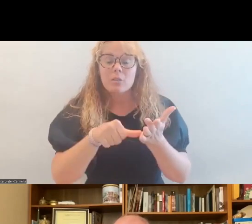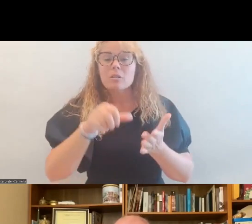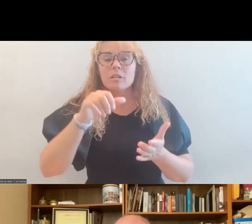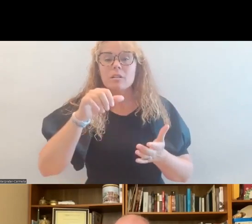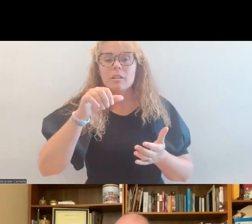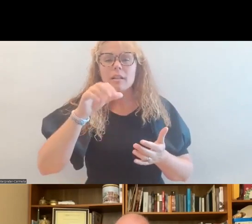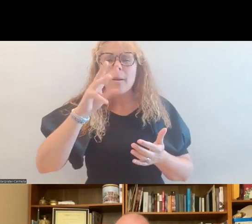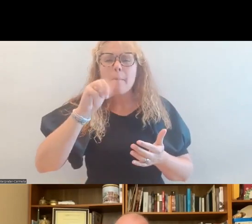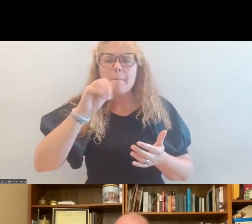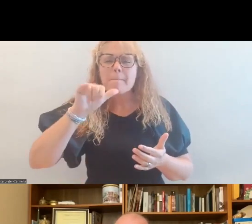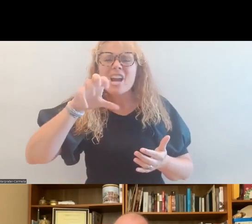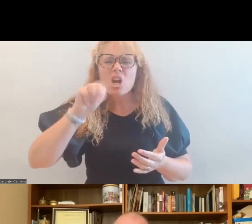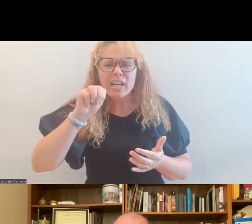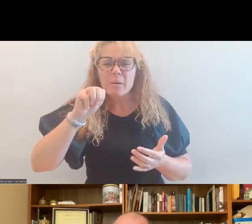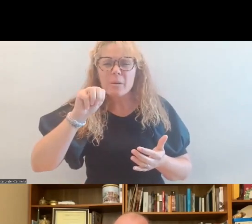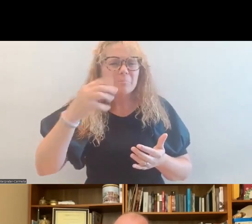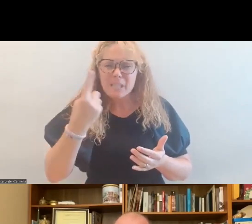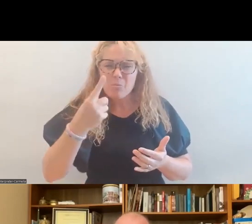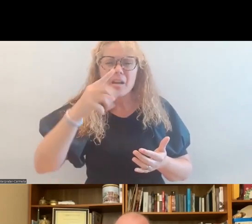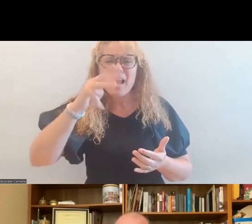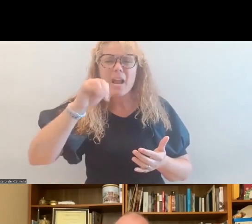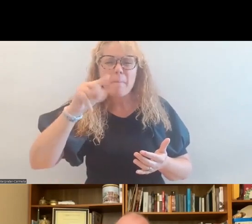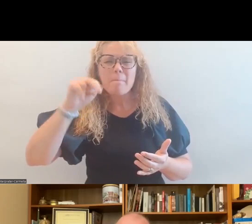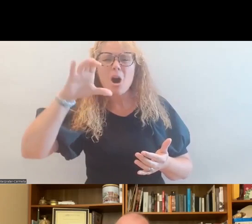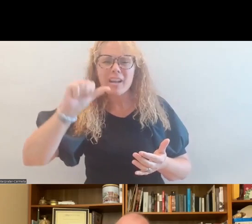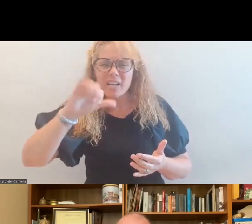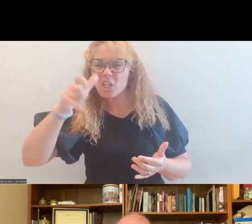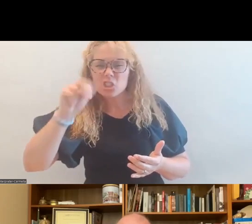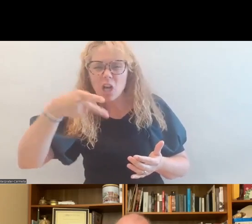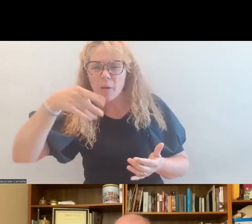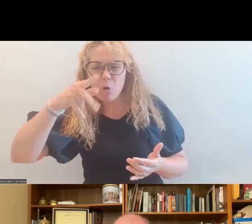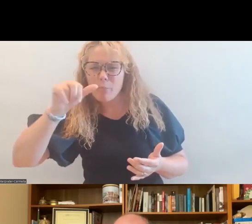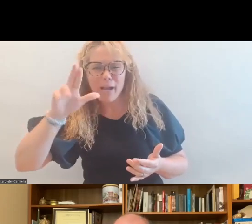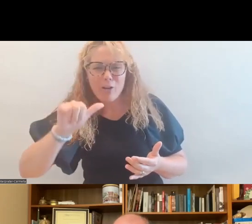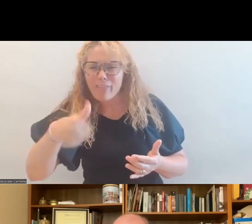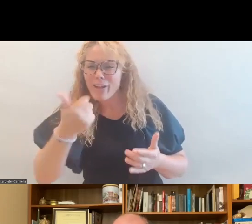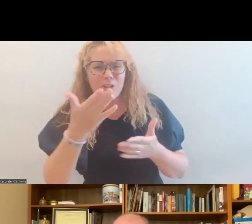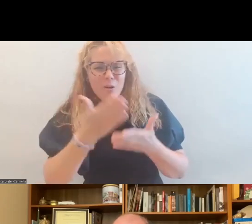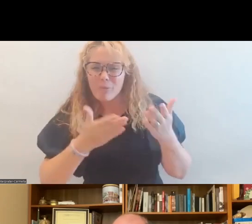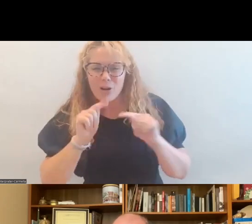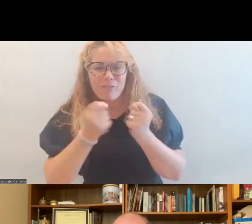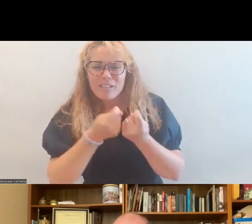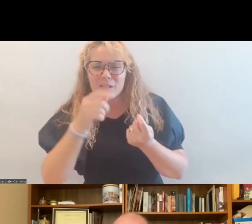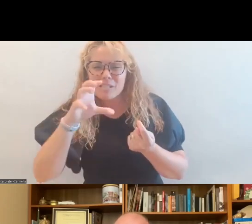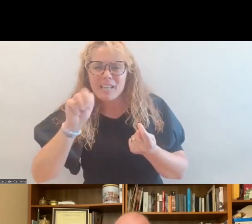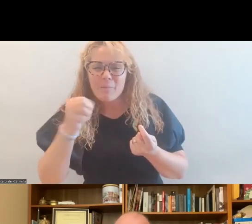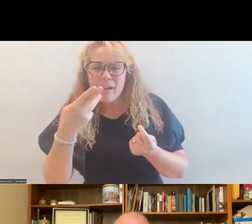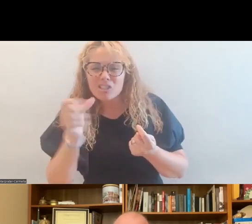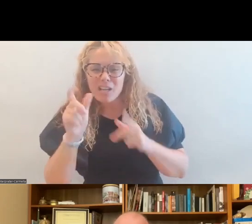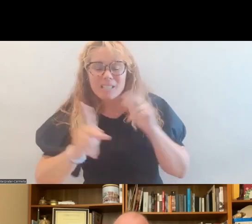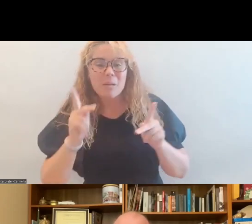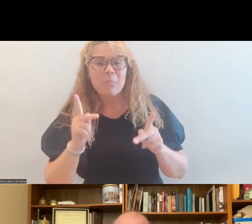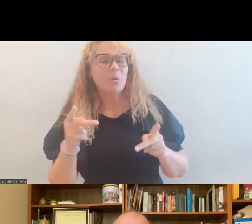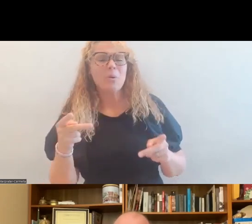team, Monica Johnson, John Palmieri, the rest of the team, and the CMHS people. It was